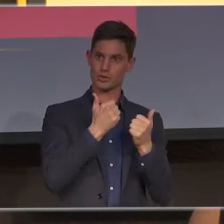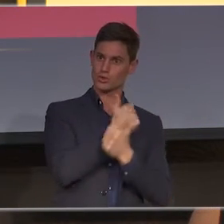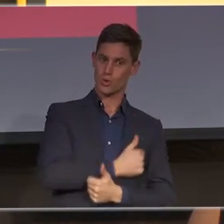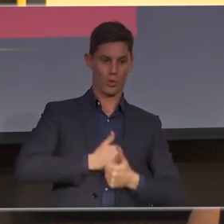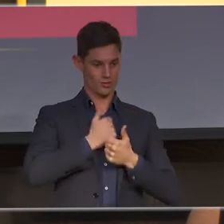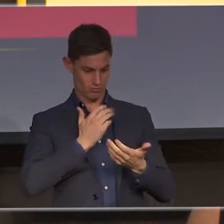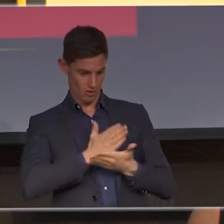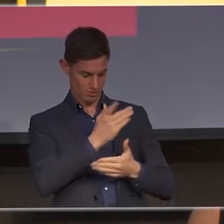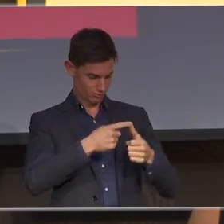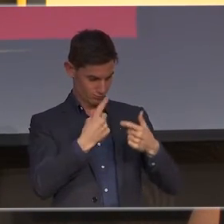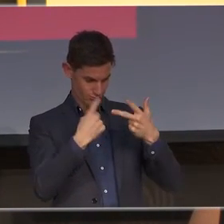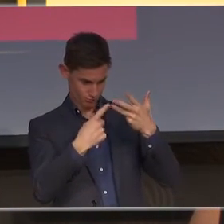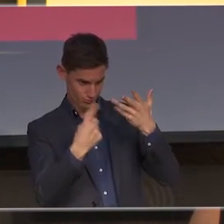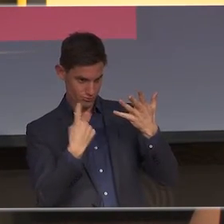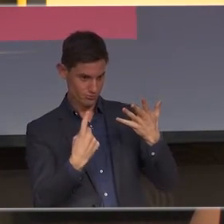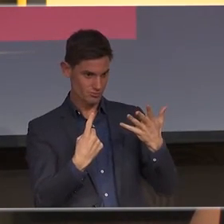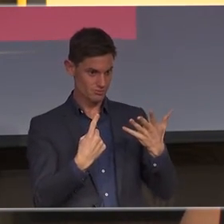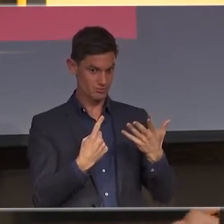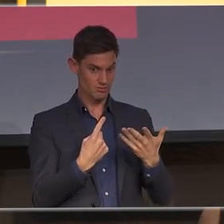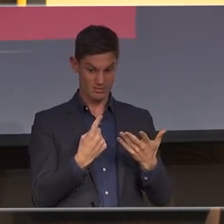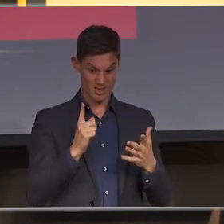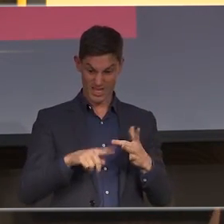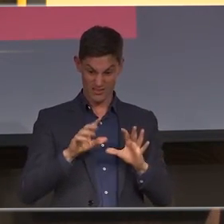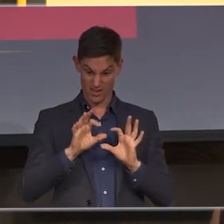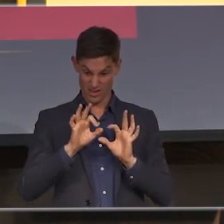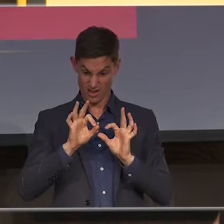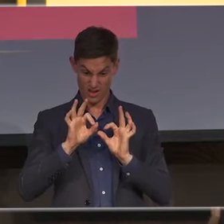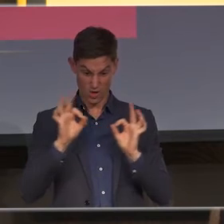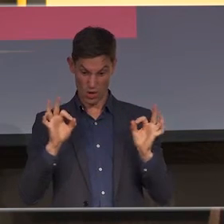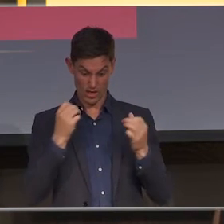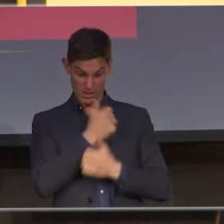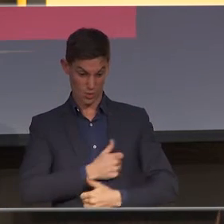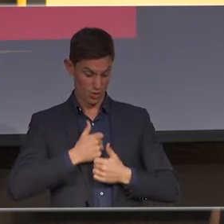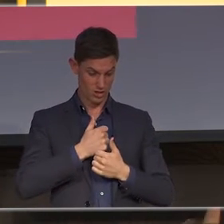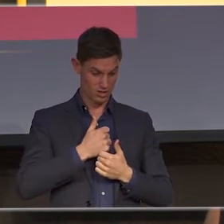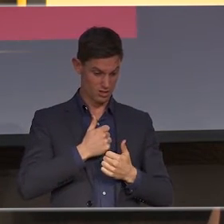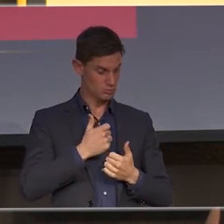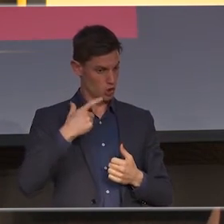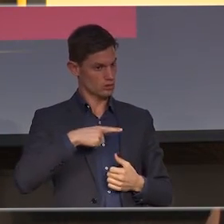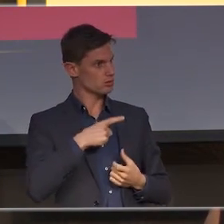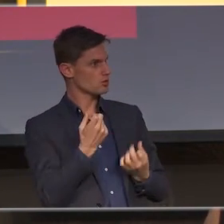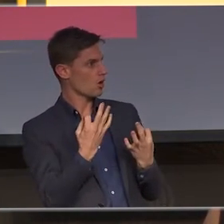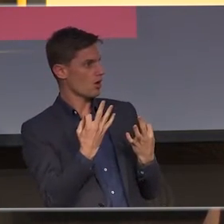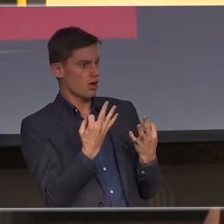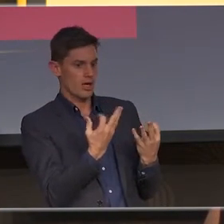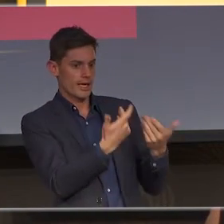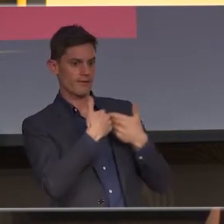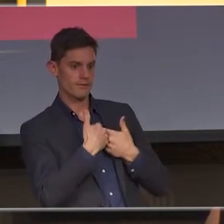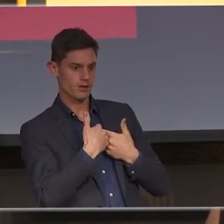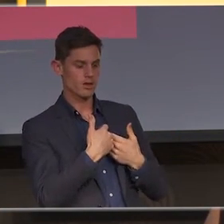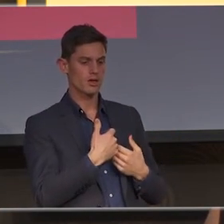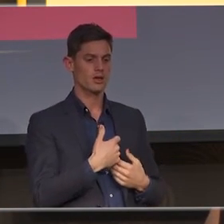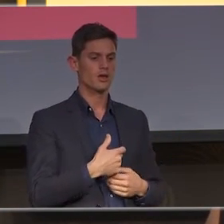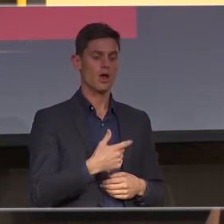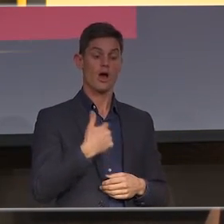our rights or our lack of capacity to enjoy our rights when one is not being met. With that in mind, I wanted to touch now on the